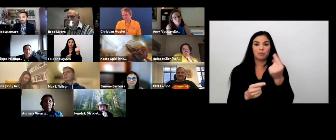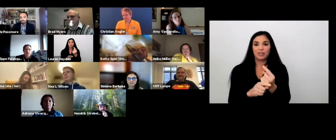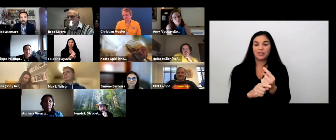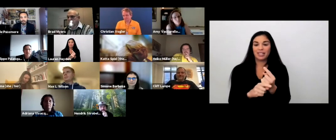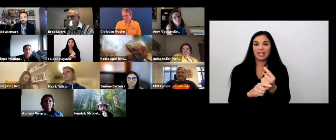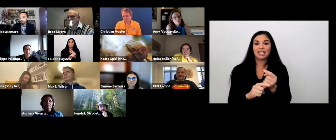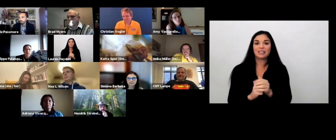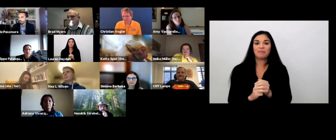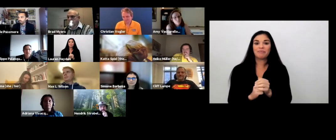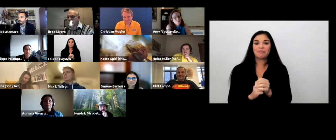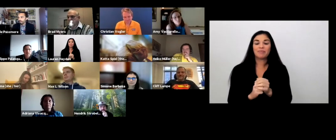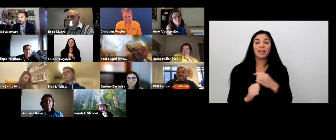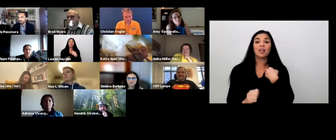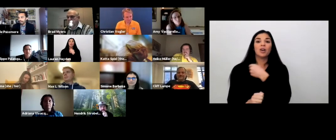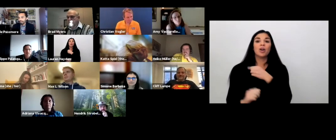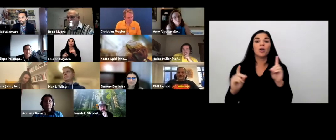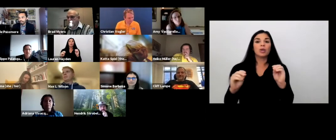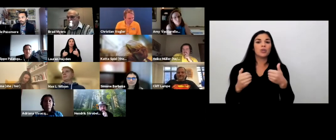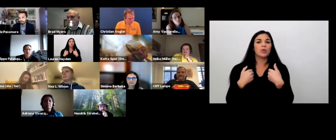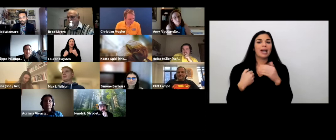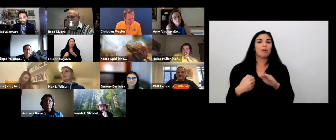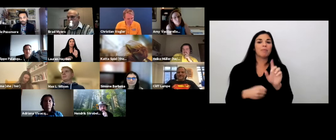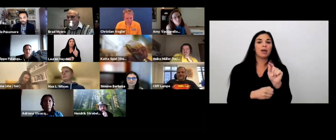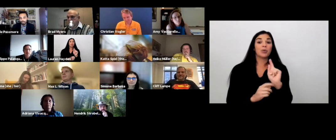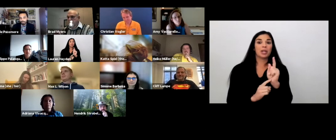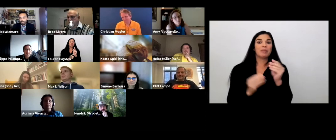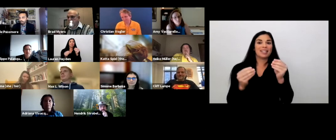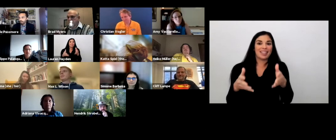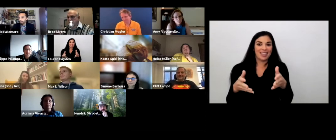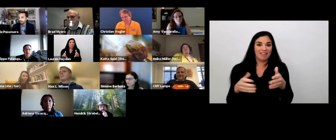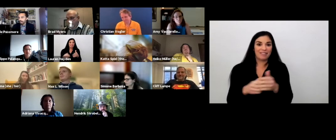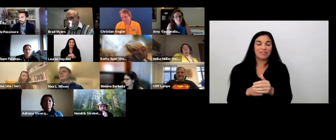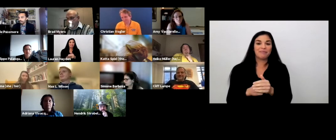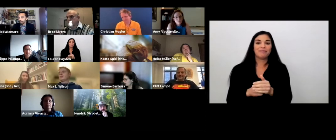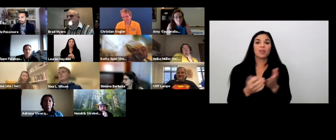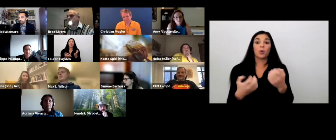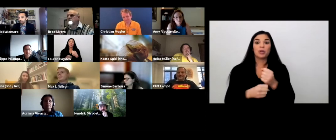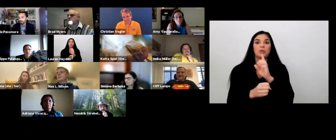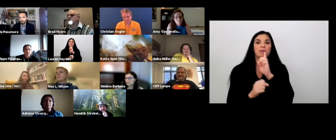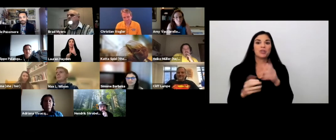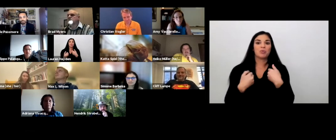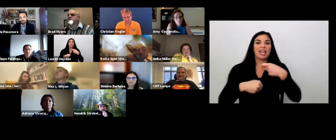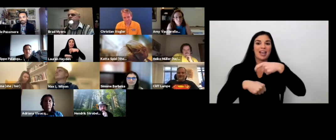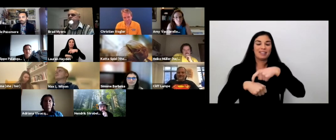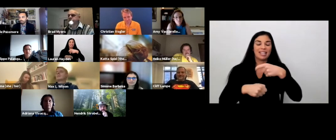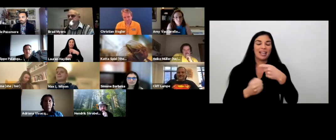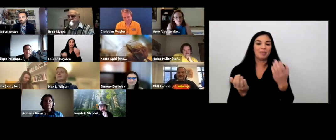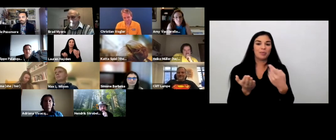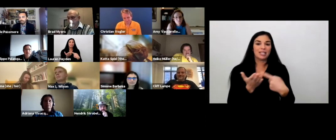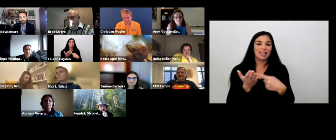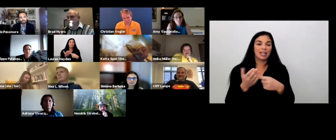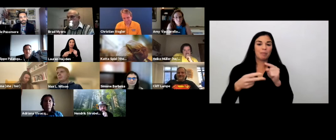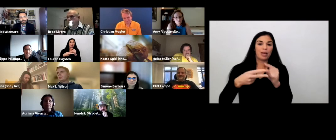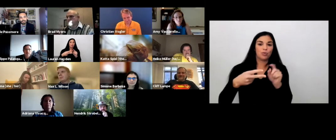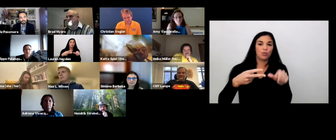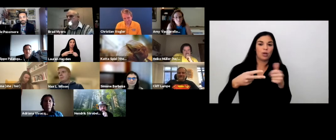We do have about 20 minutes left, and I want to make sure that we have time to sort of talk about two of our other